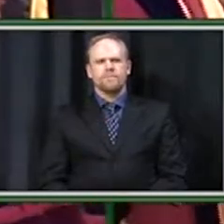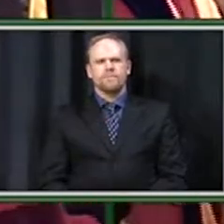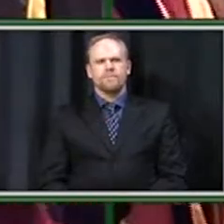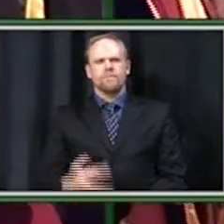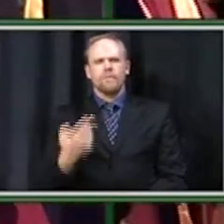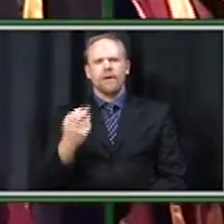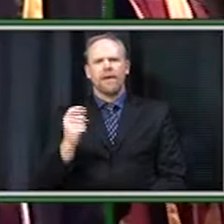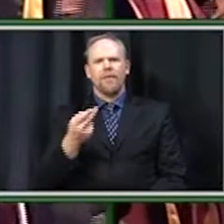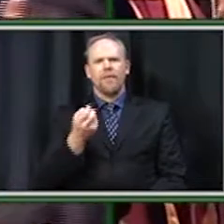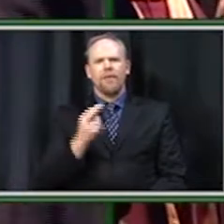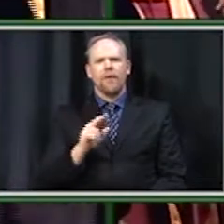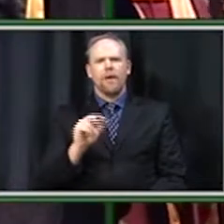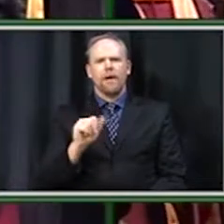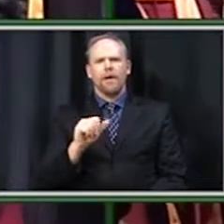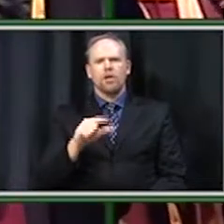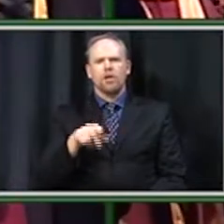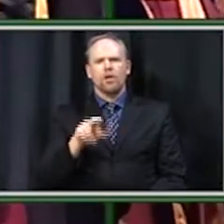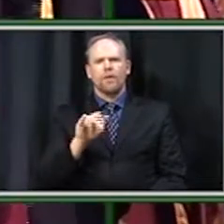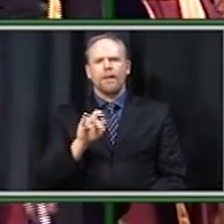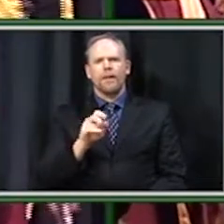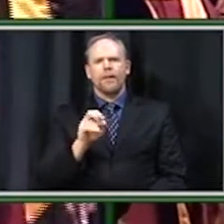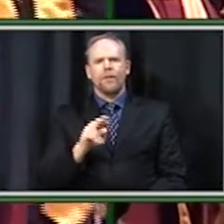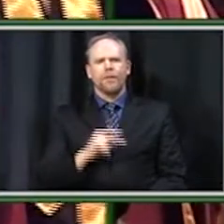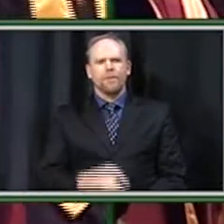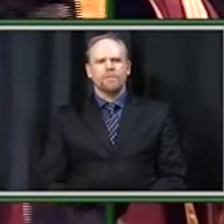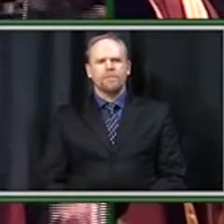Heather Aguilar.